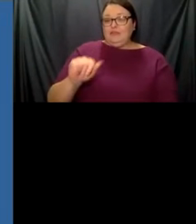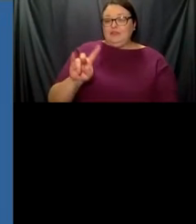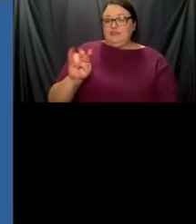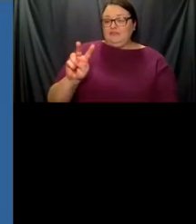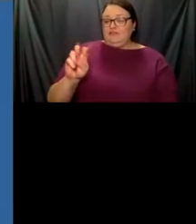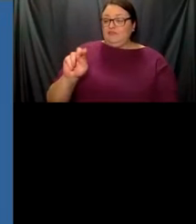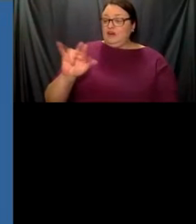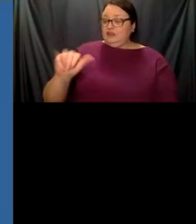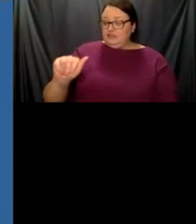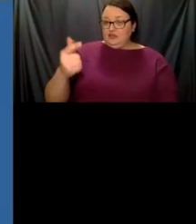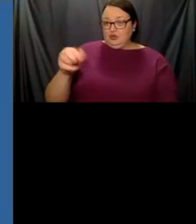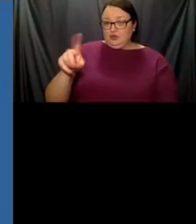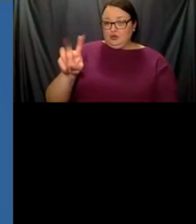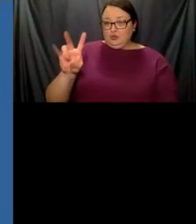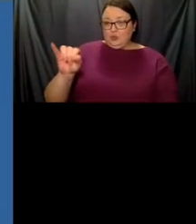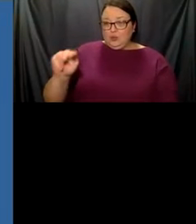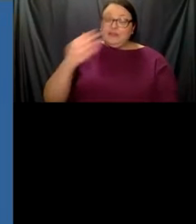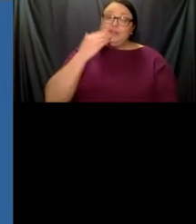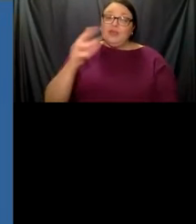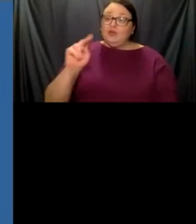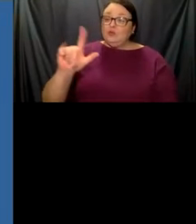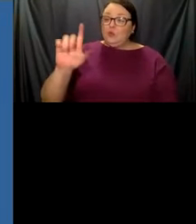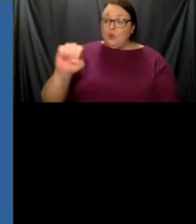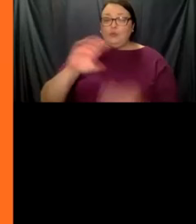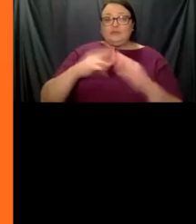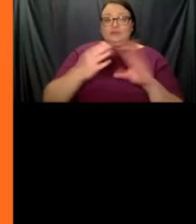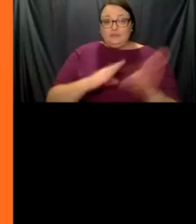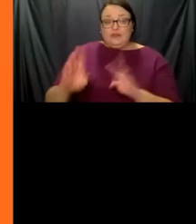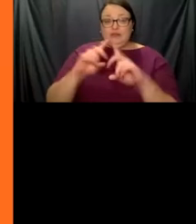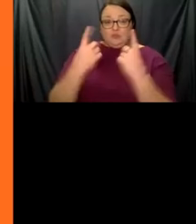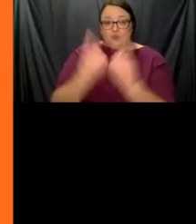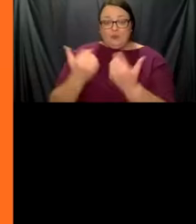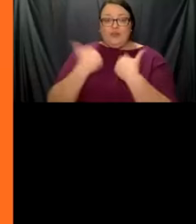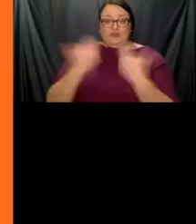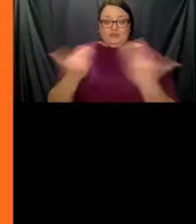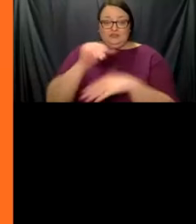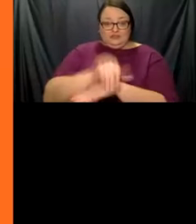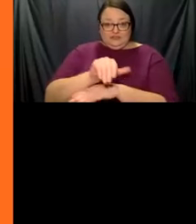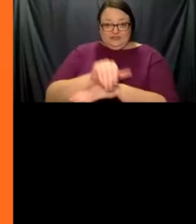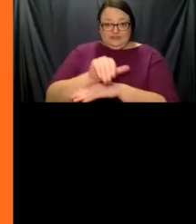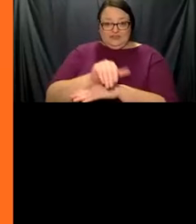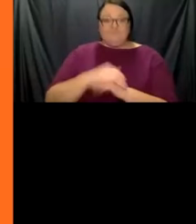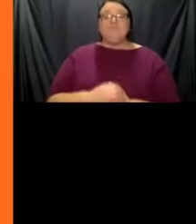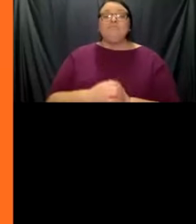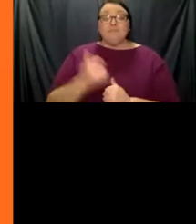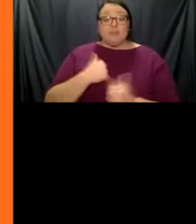Lavonia Goodwin está hablando. Ella le agradece a Nicole y a la ciudad.